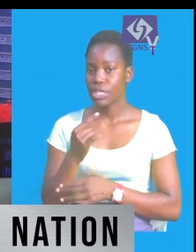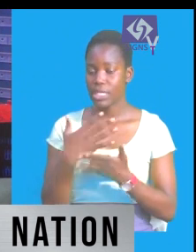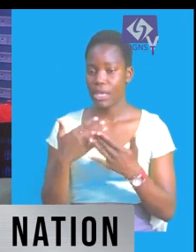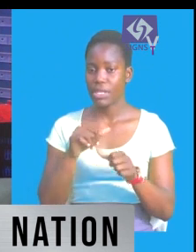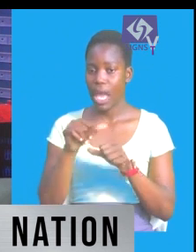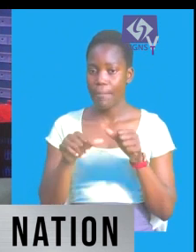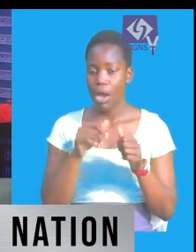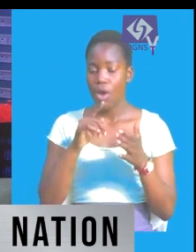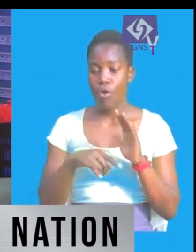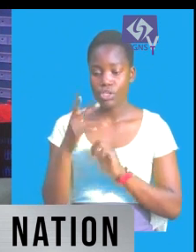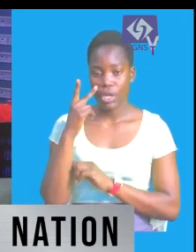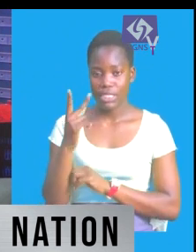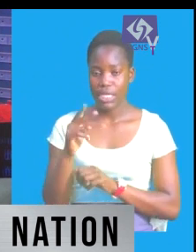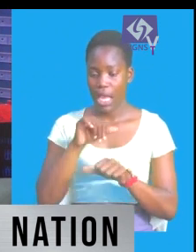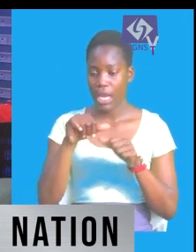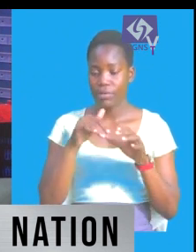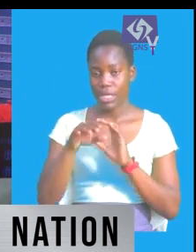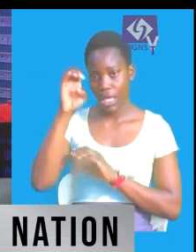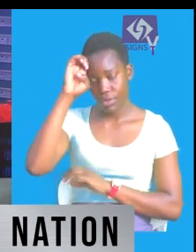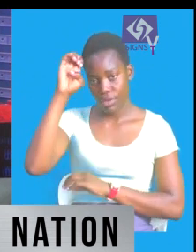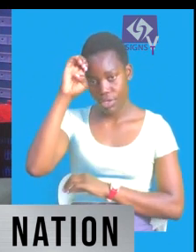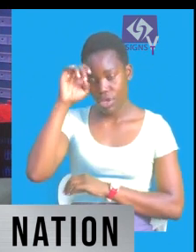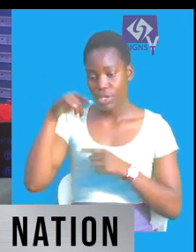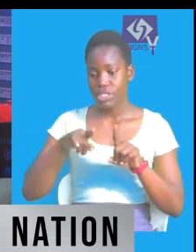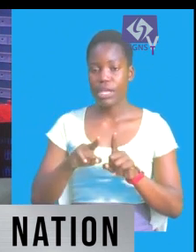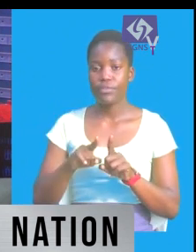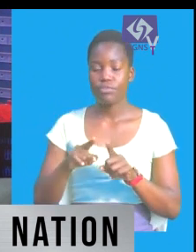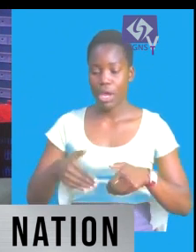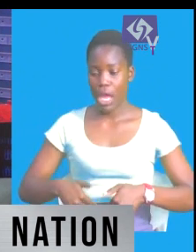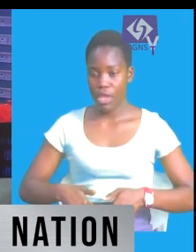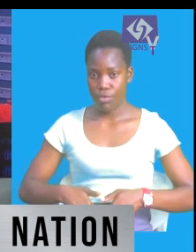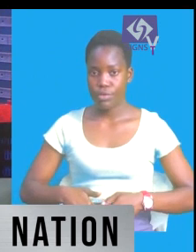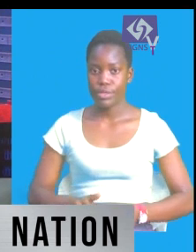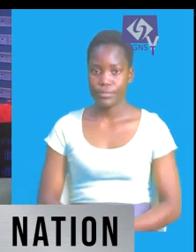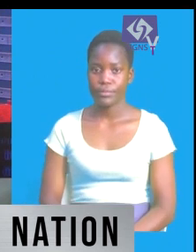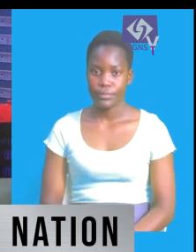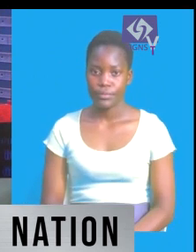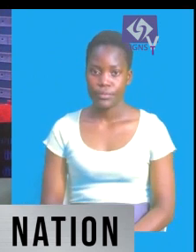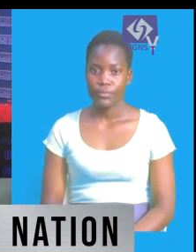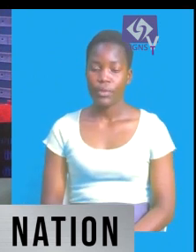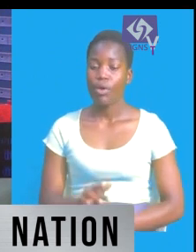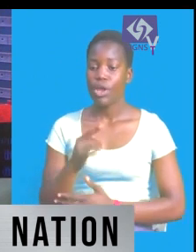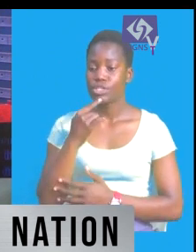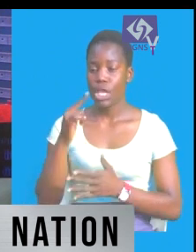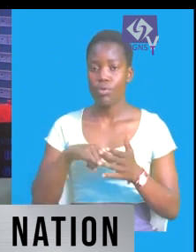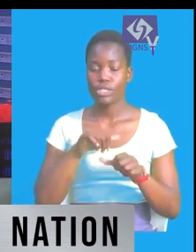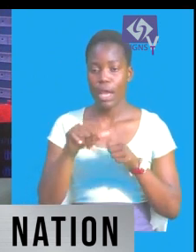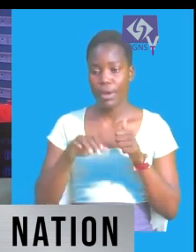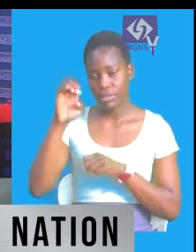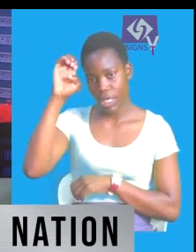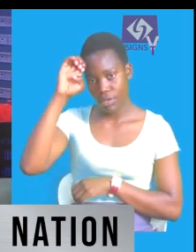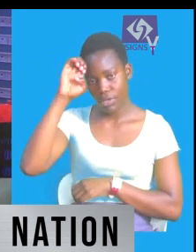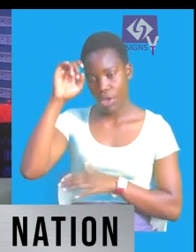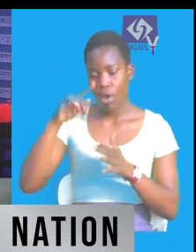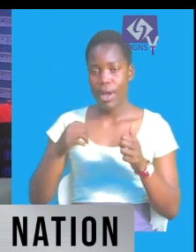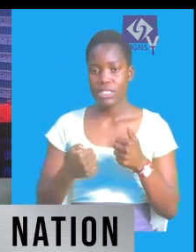about what you're seeing around in the education. You're a youth. Yeah. What do you have to say about what